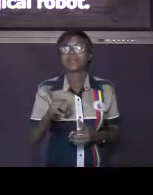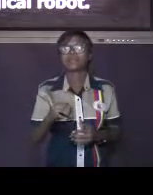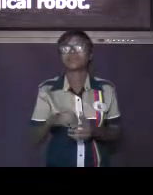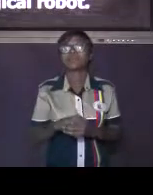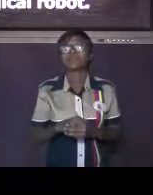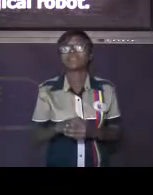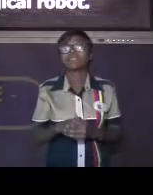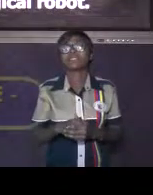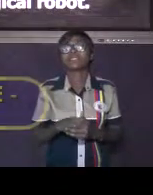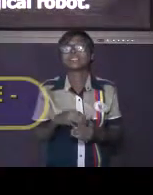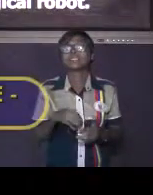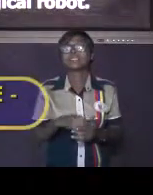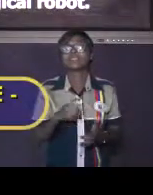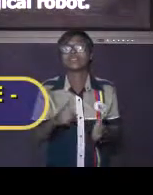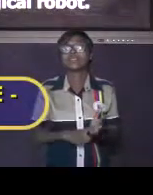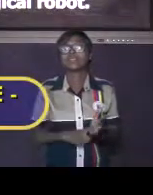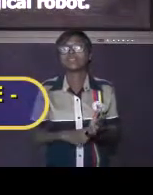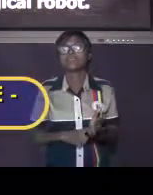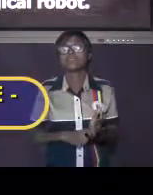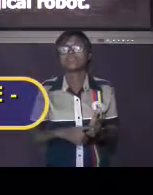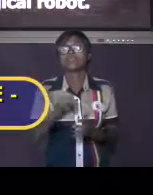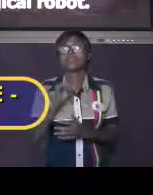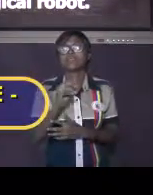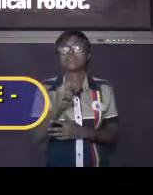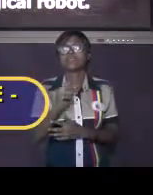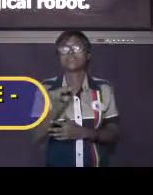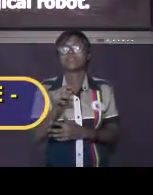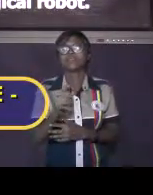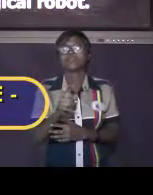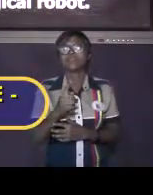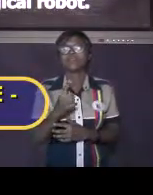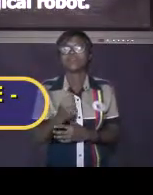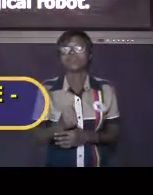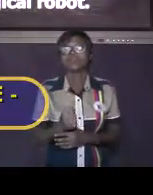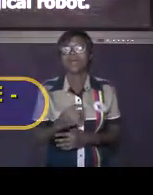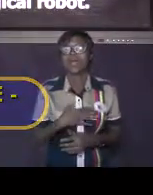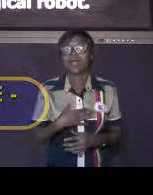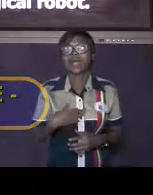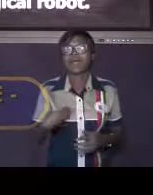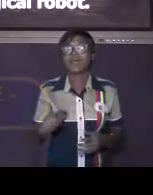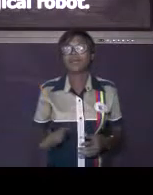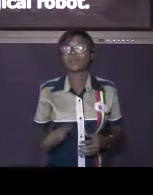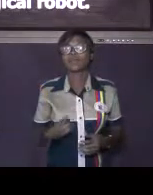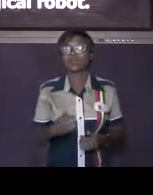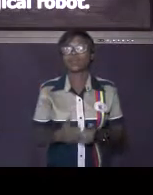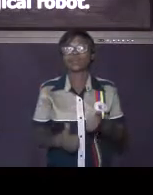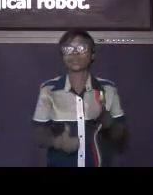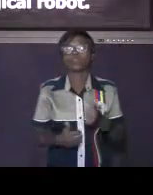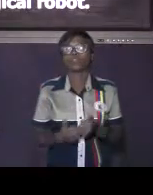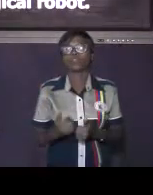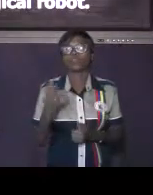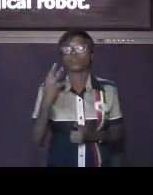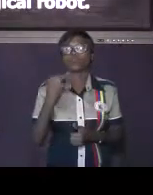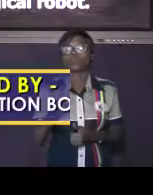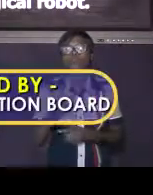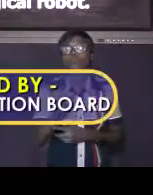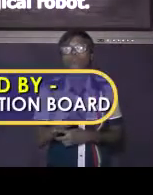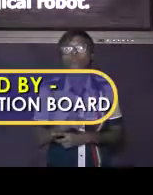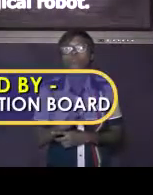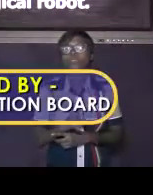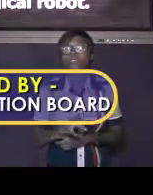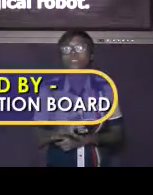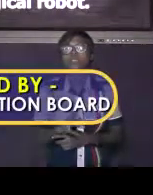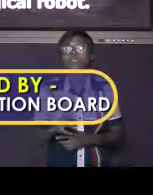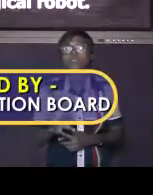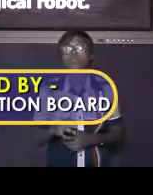this invention, the microchip was designed and embedded in robots which were